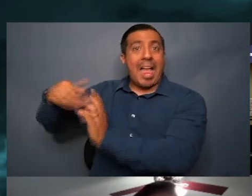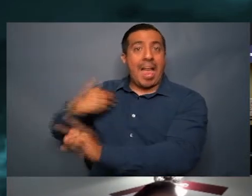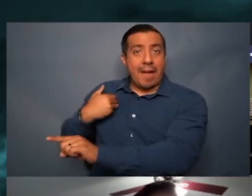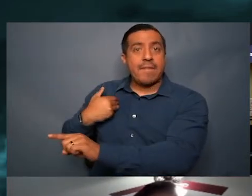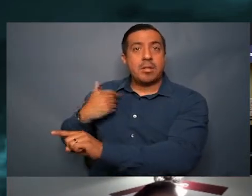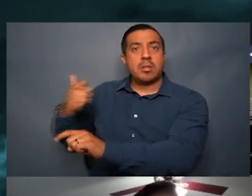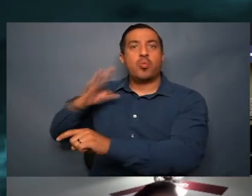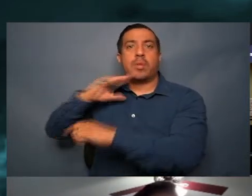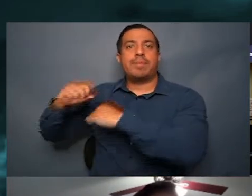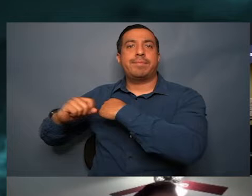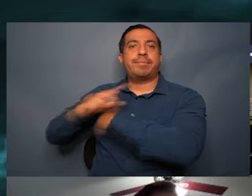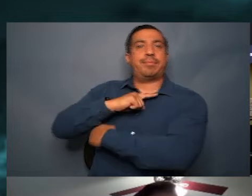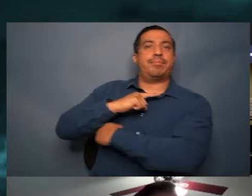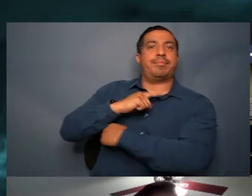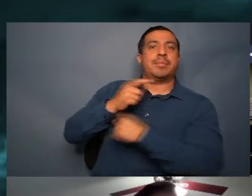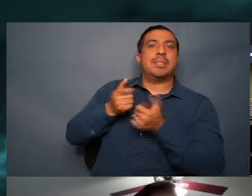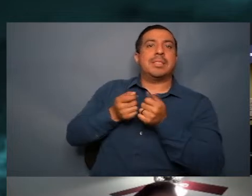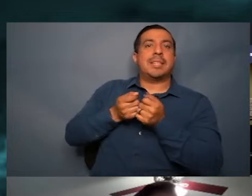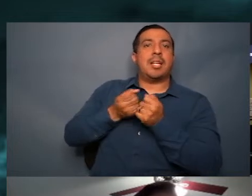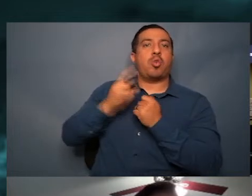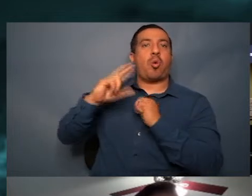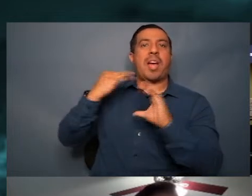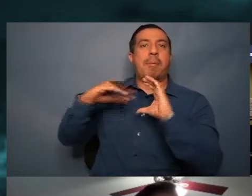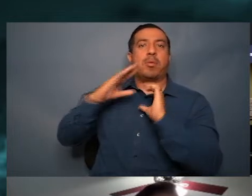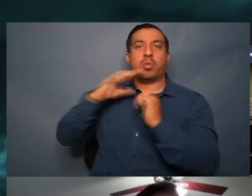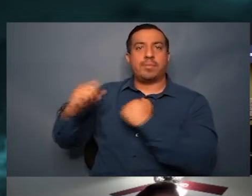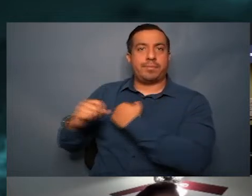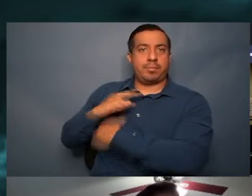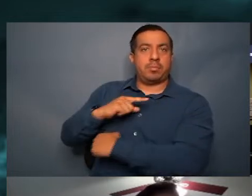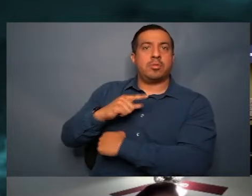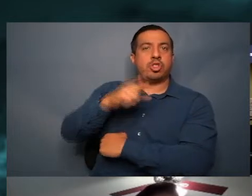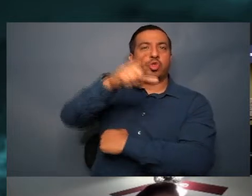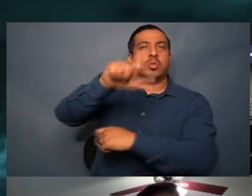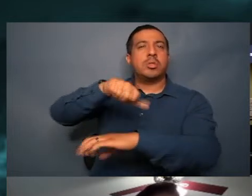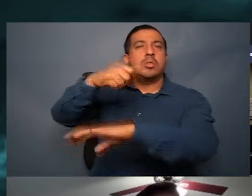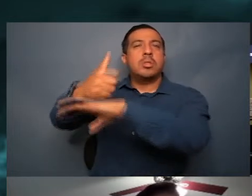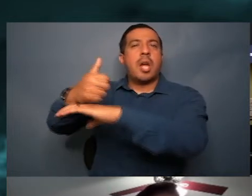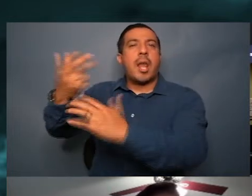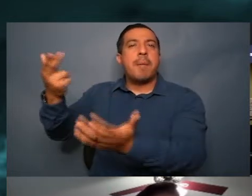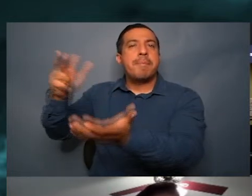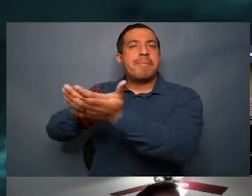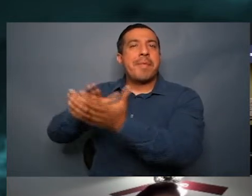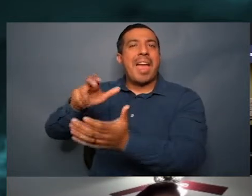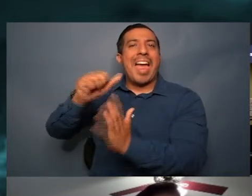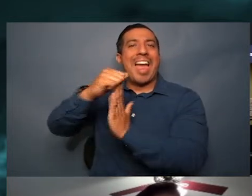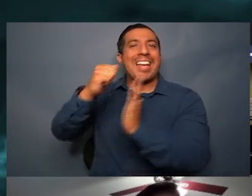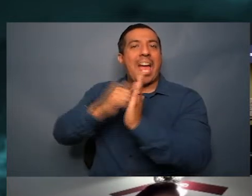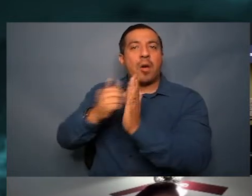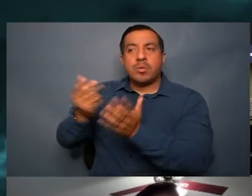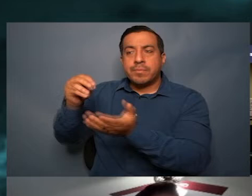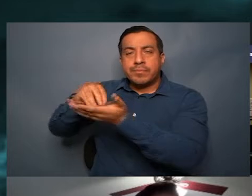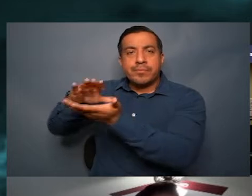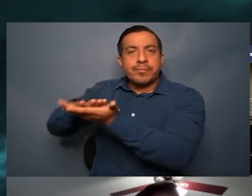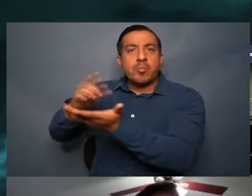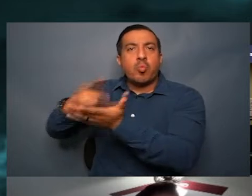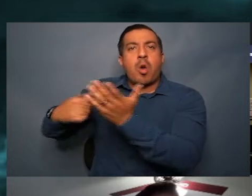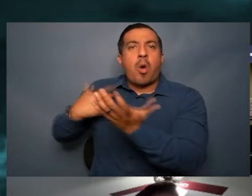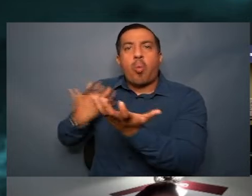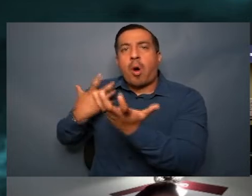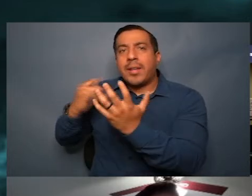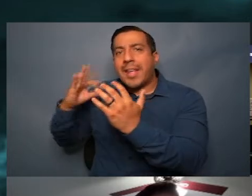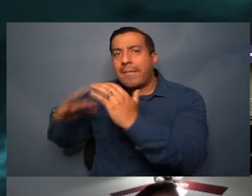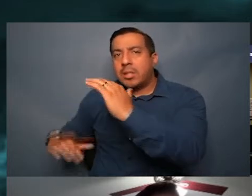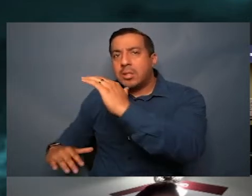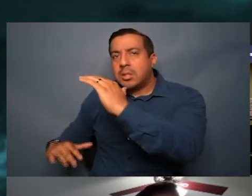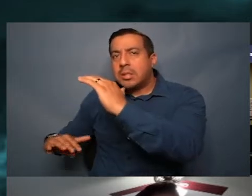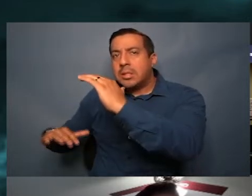email when certain criteria are met. So you have to go in there and set up an account and put in what you want. And then the other